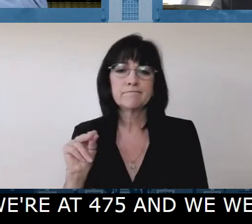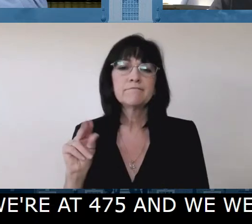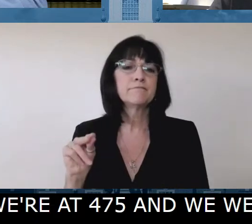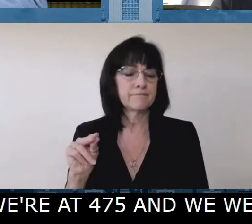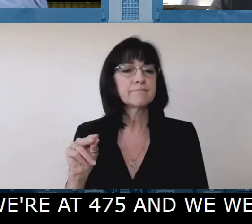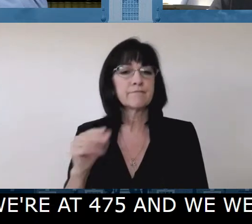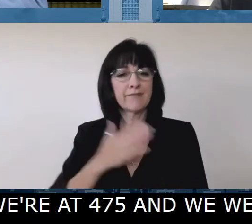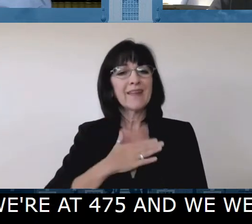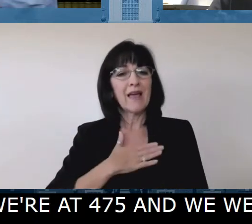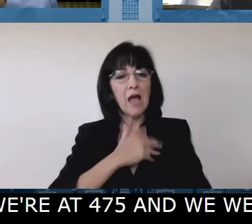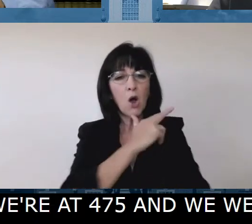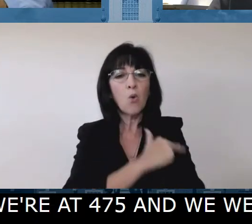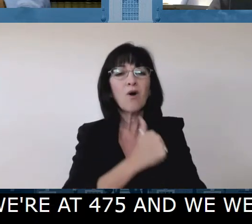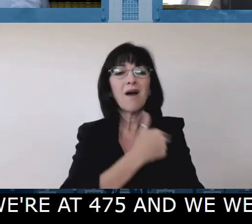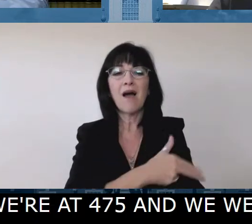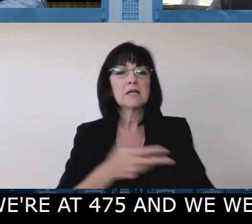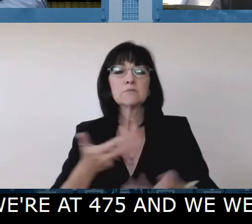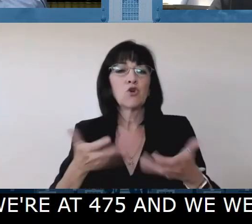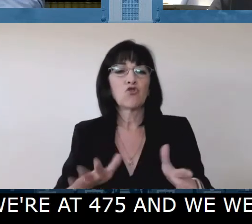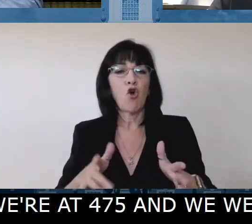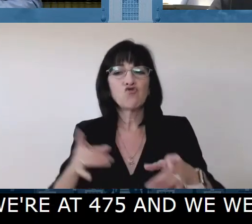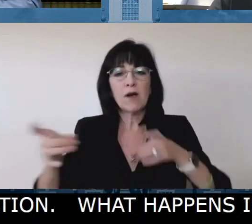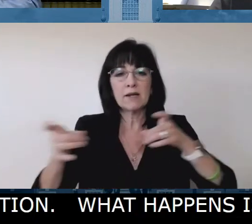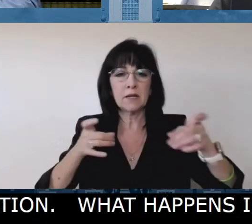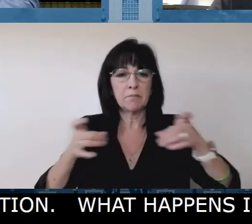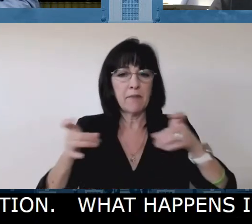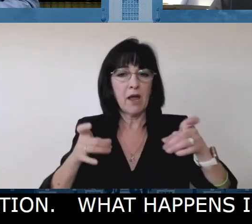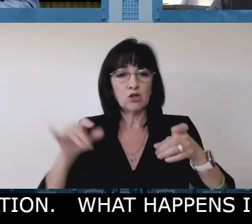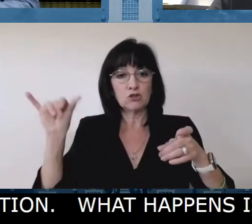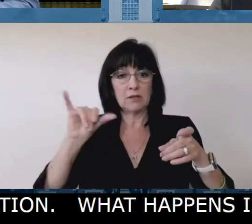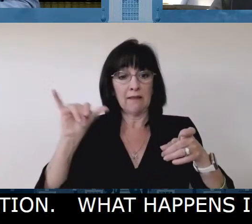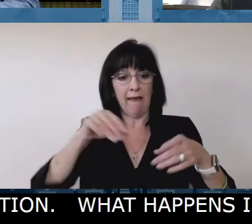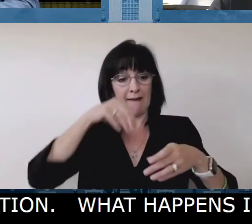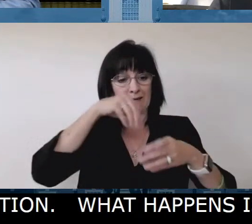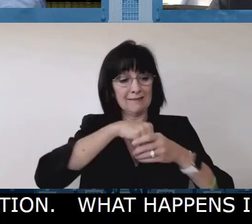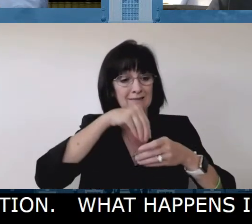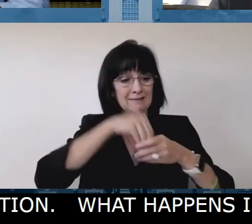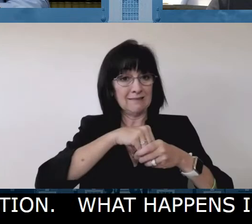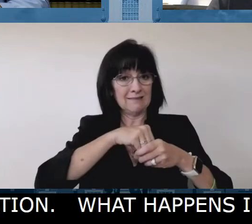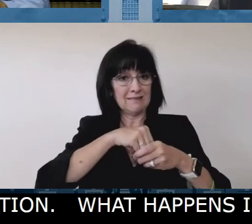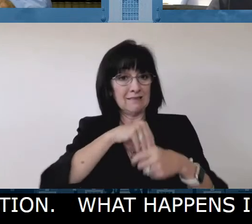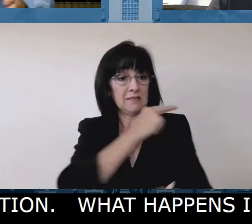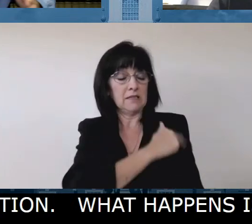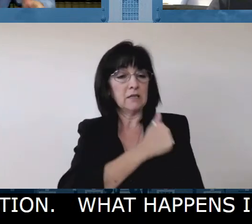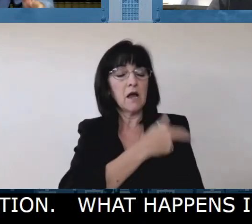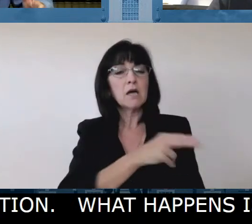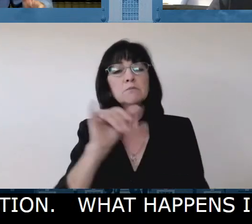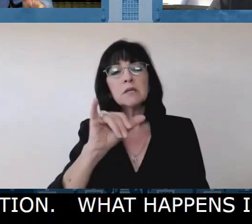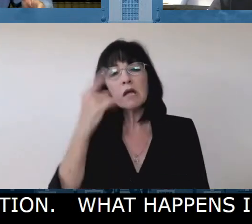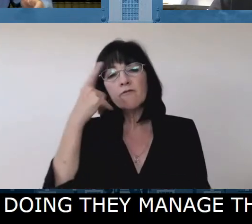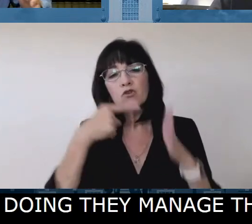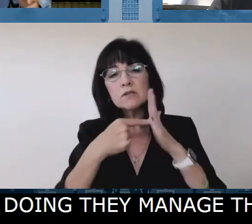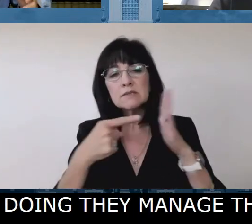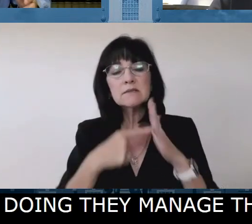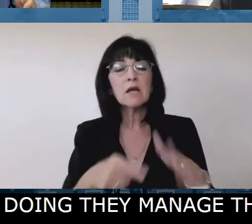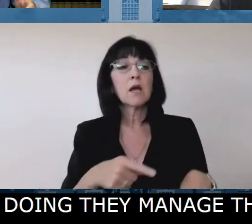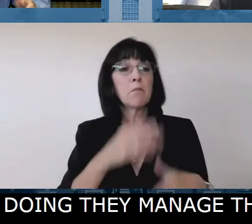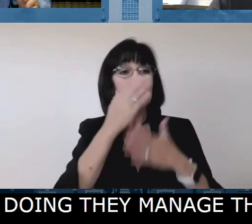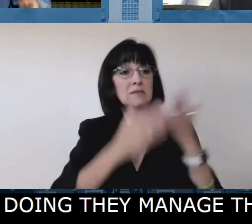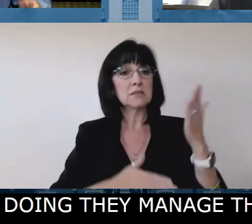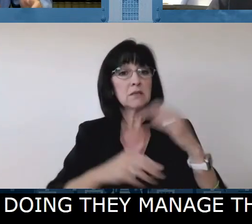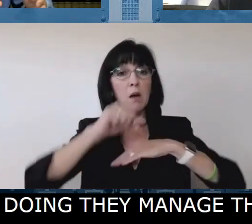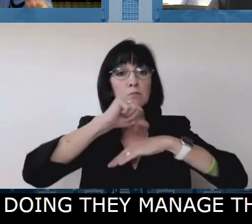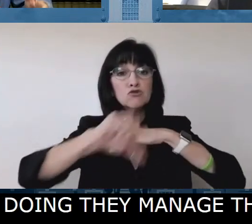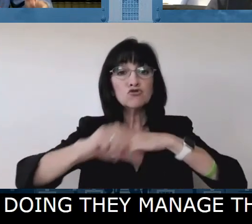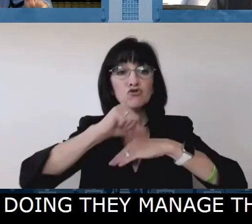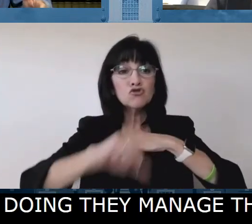at doing. They manage their in-hospital populations, right? They cancel and defer